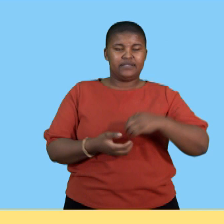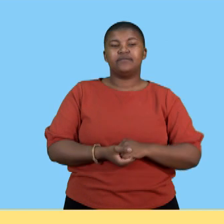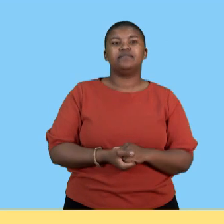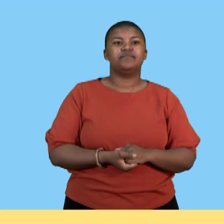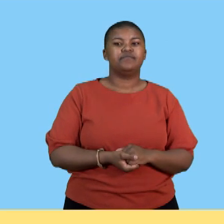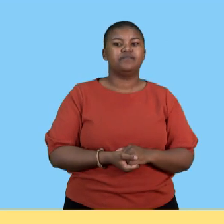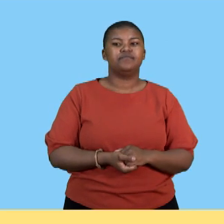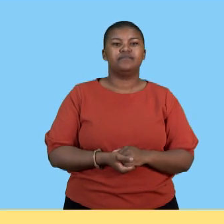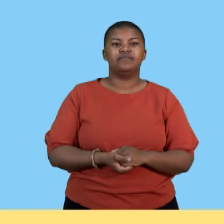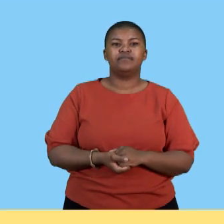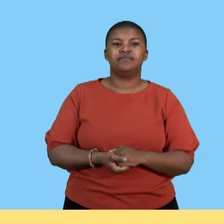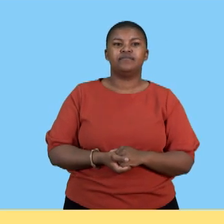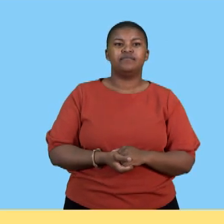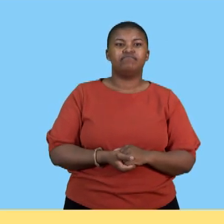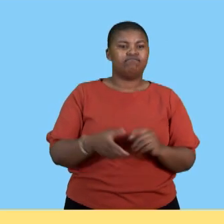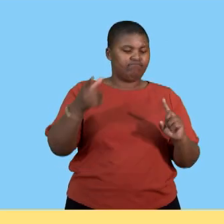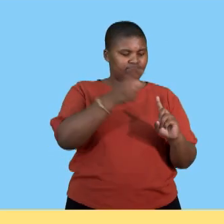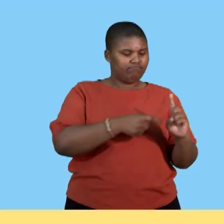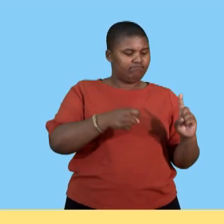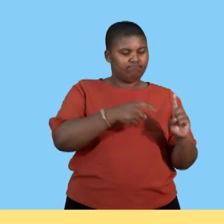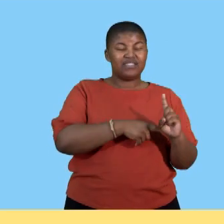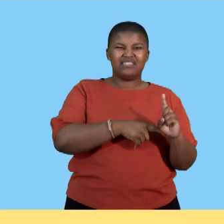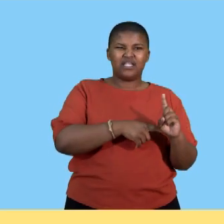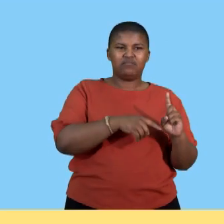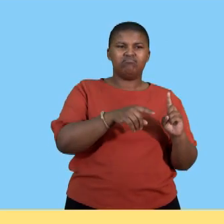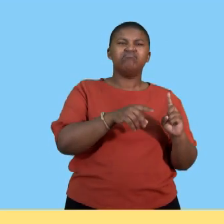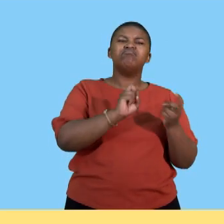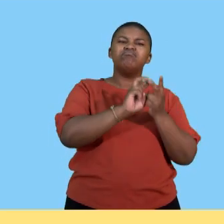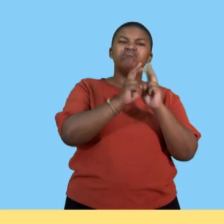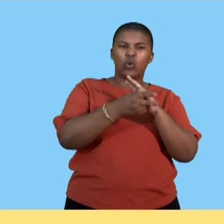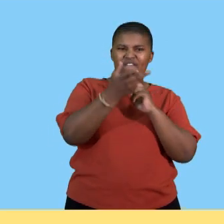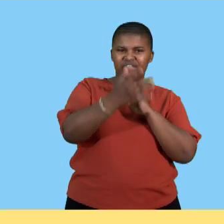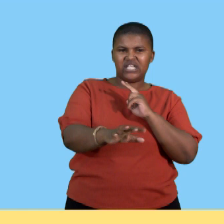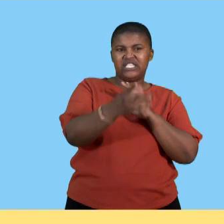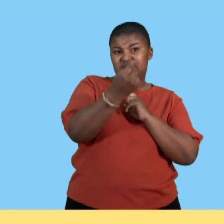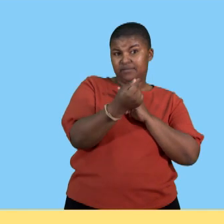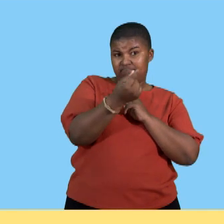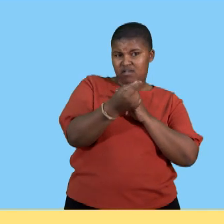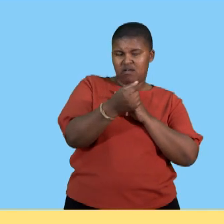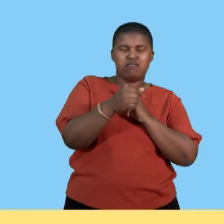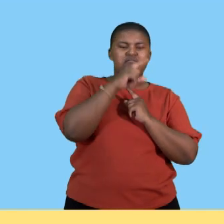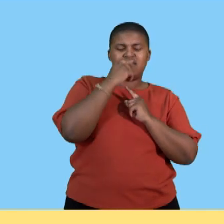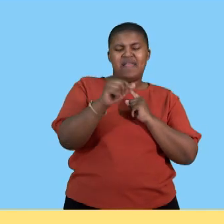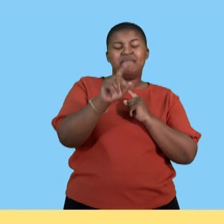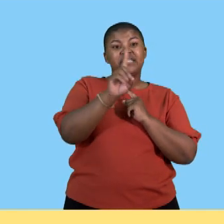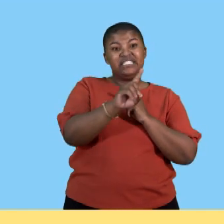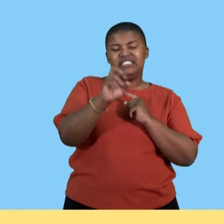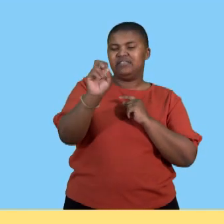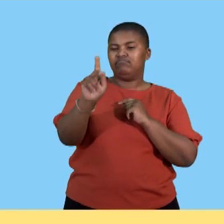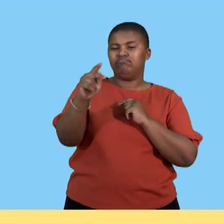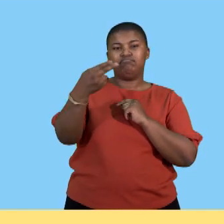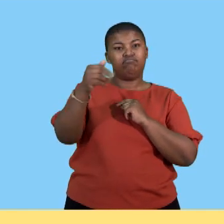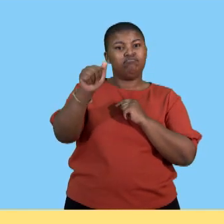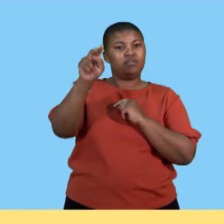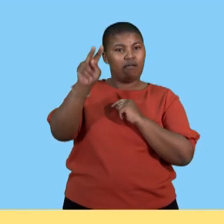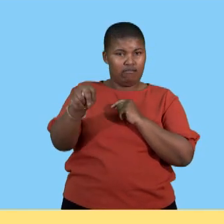adjustment. It says, a debtor, Deacon, who owed the business 1,355,